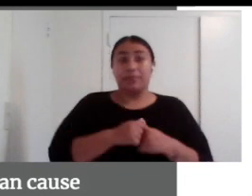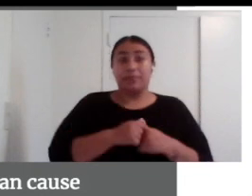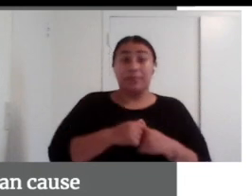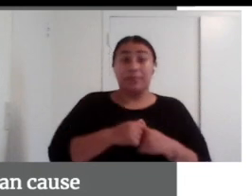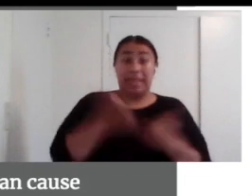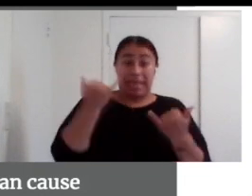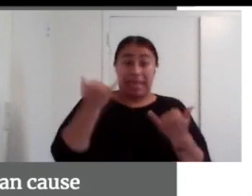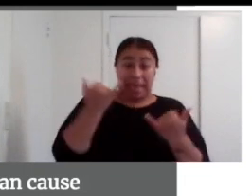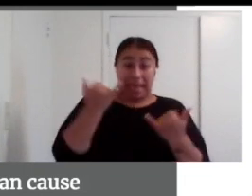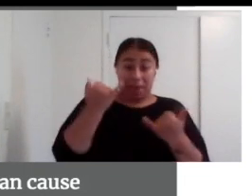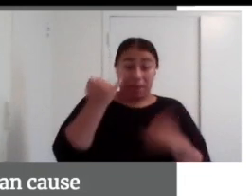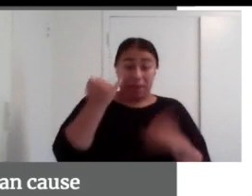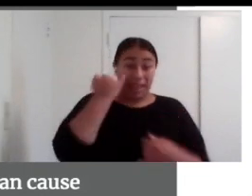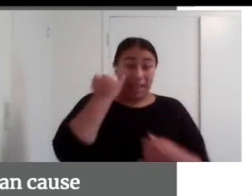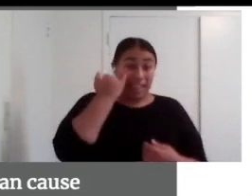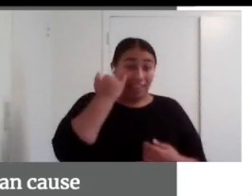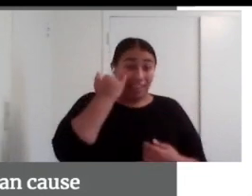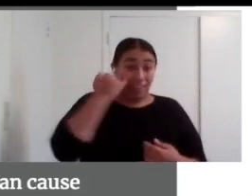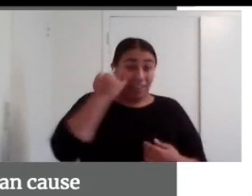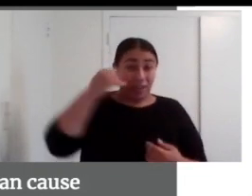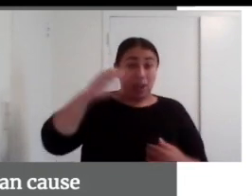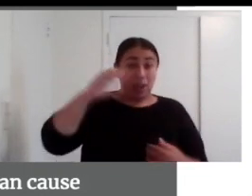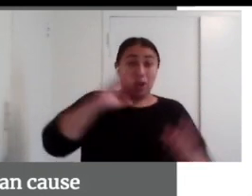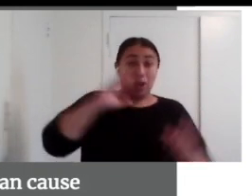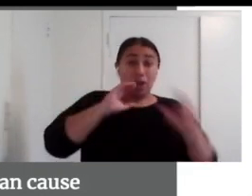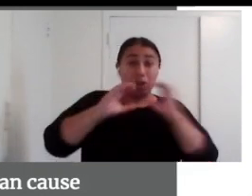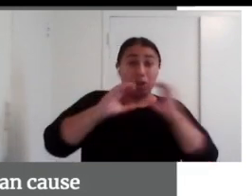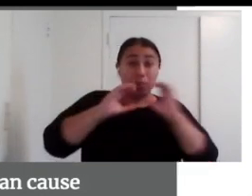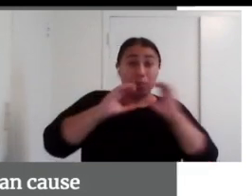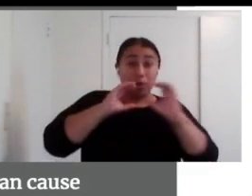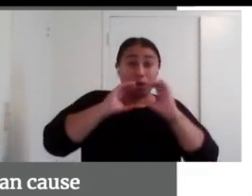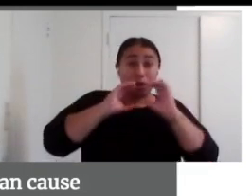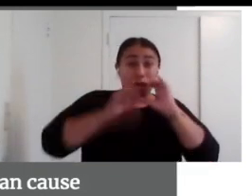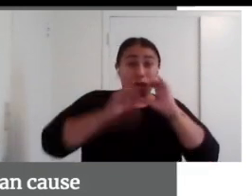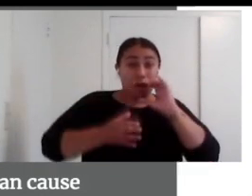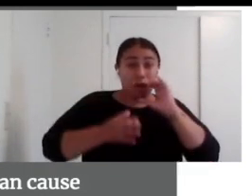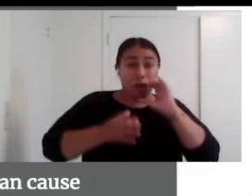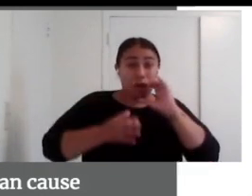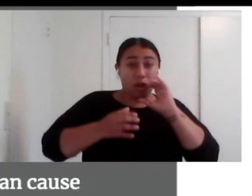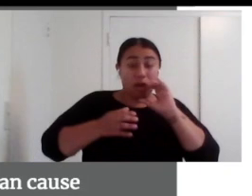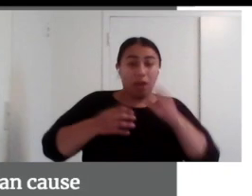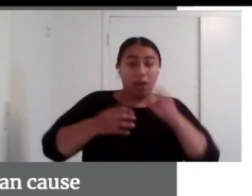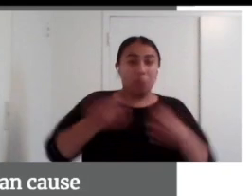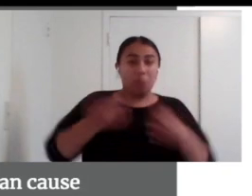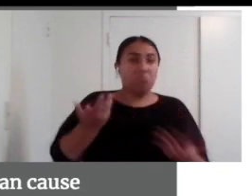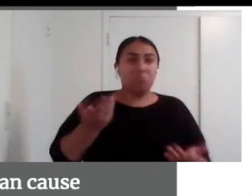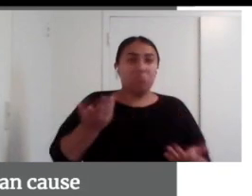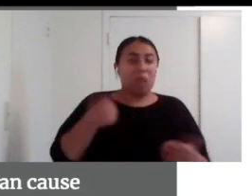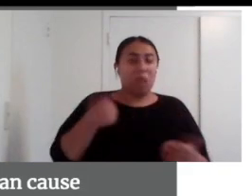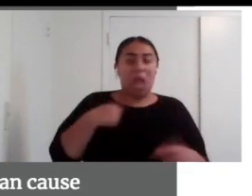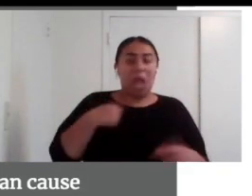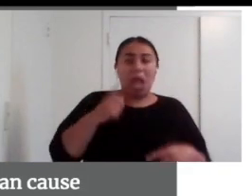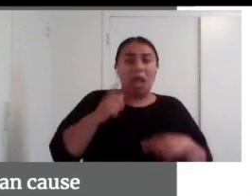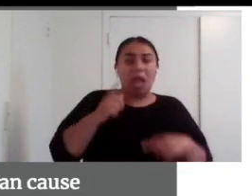an ascending infection, which means it goes from the bladder up to the kidneys. It now has far more blood supply, it has